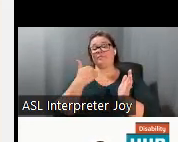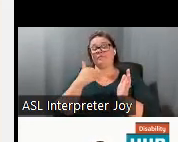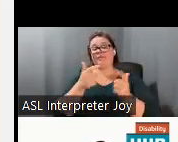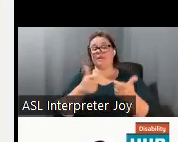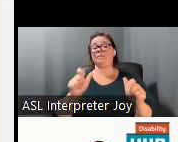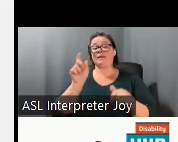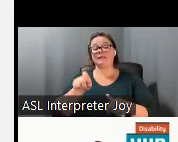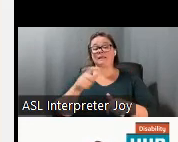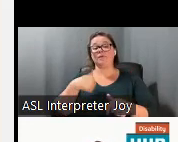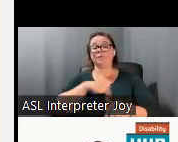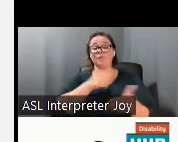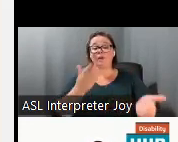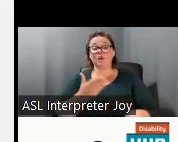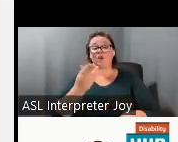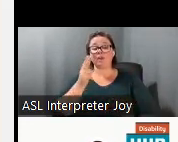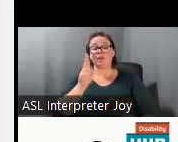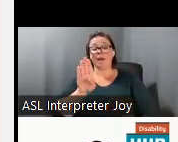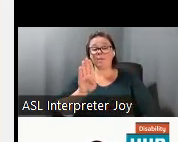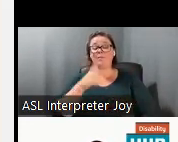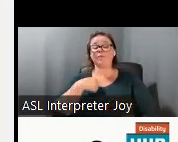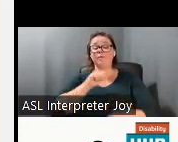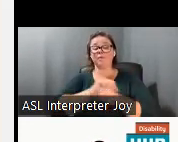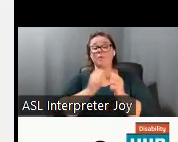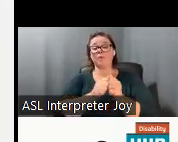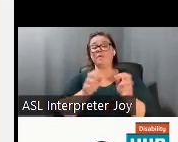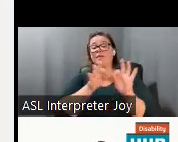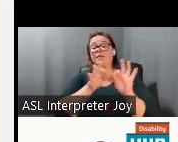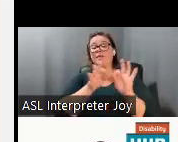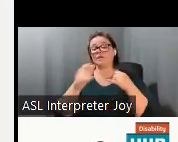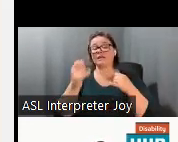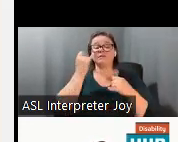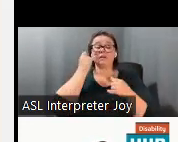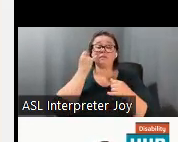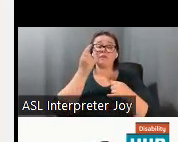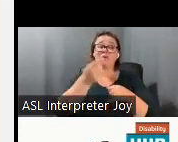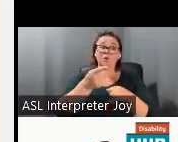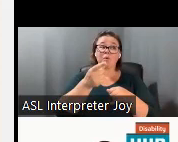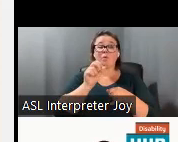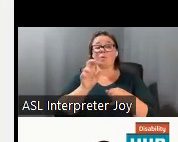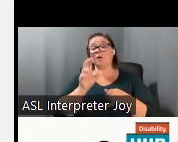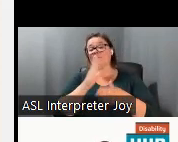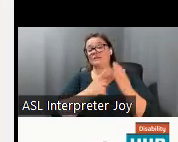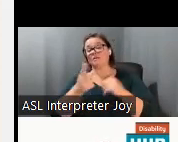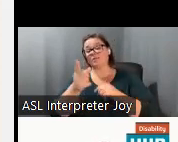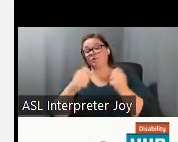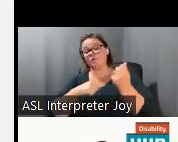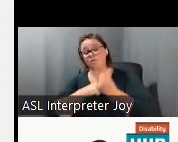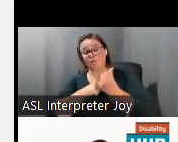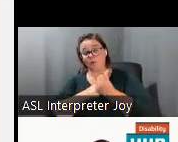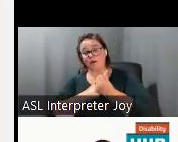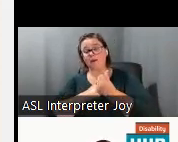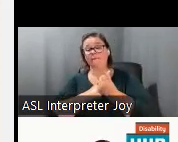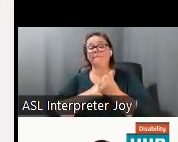We at the Hub do work with a language line. So if you or someone you support,